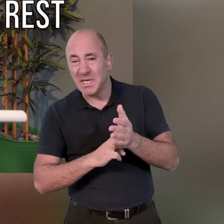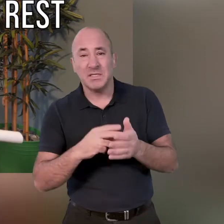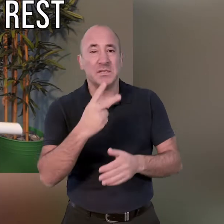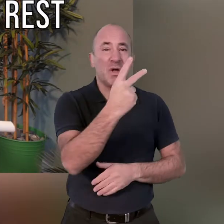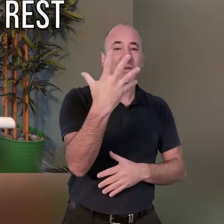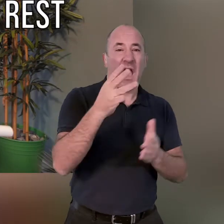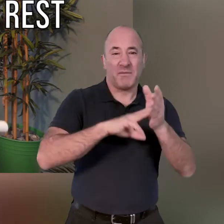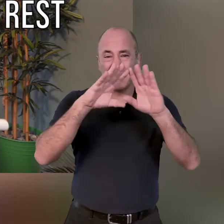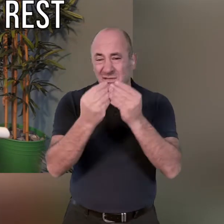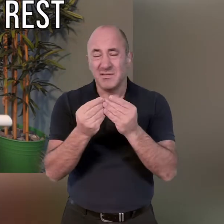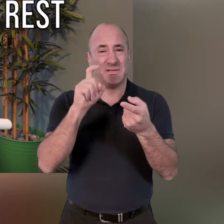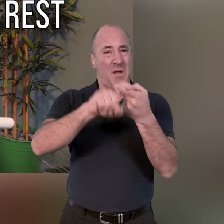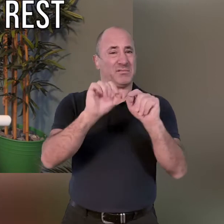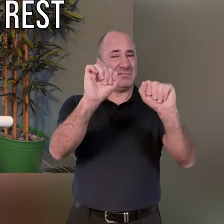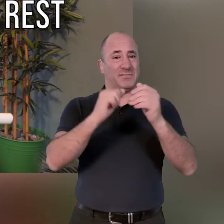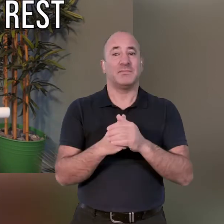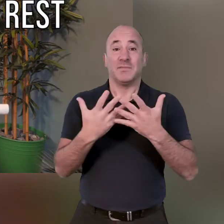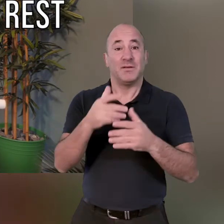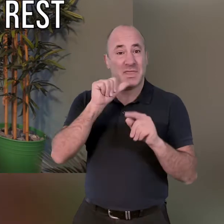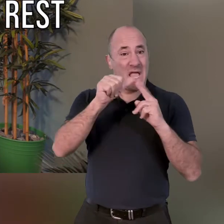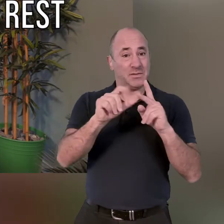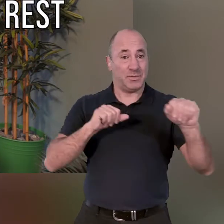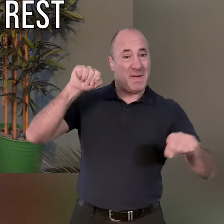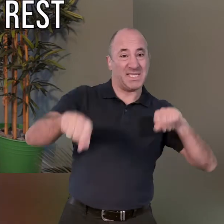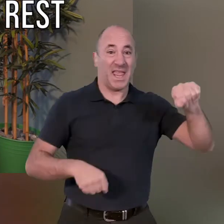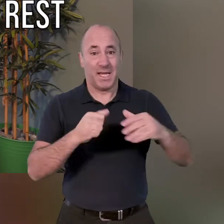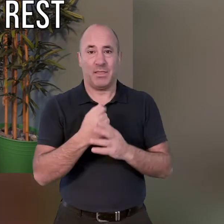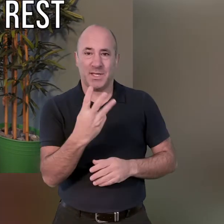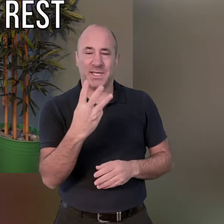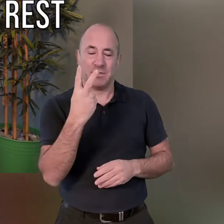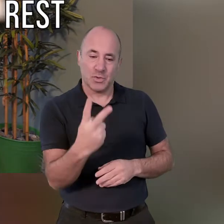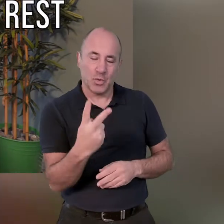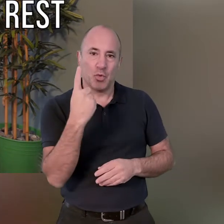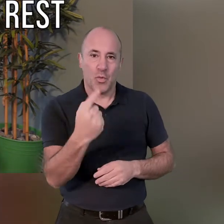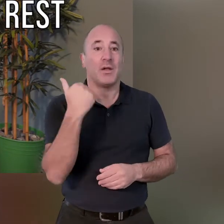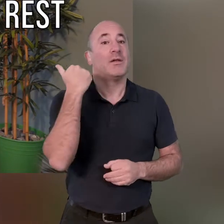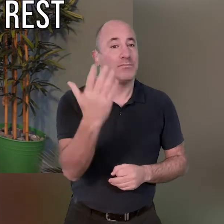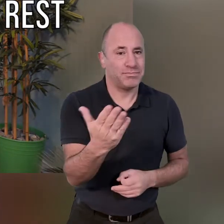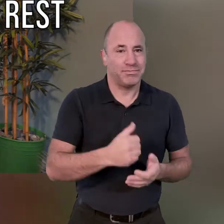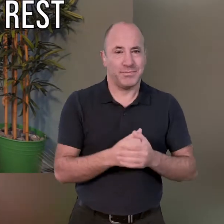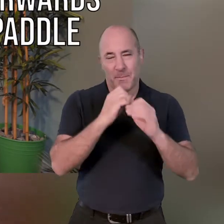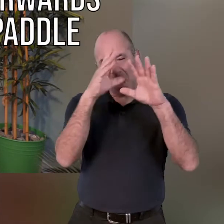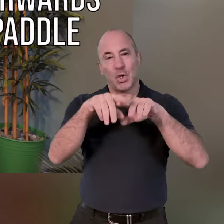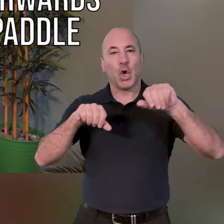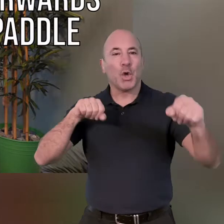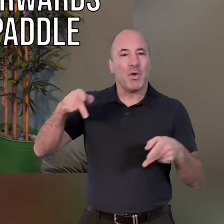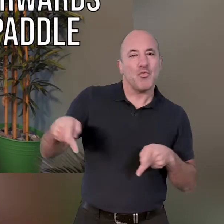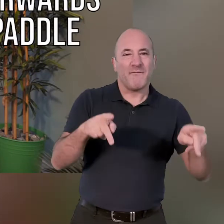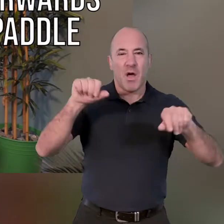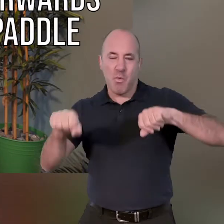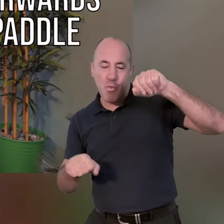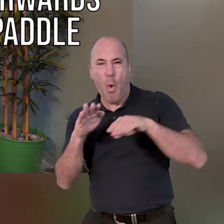do. Anyway, in paddling now in 3, 2, 1. So pretending you're in a canoe or a